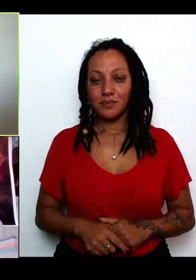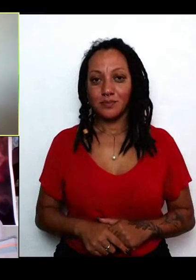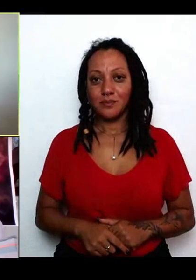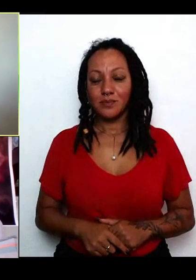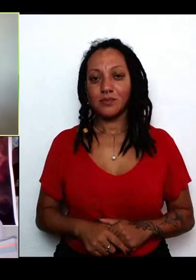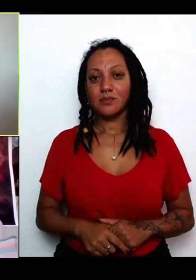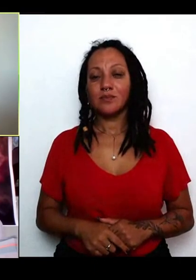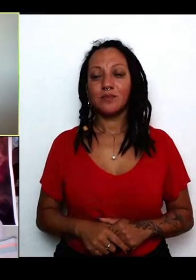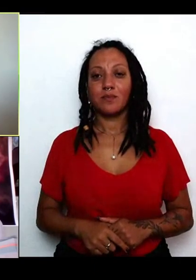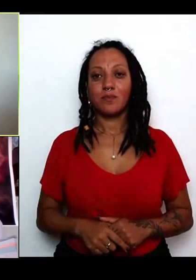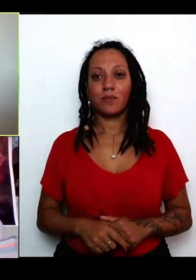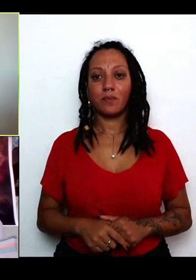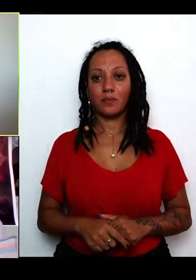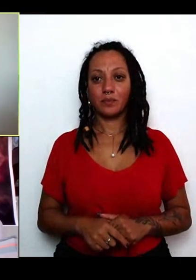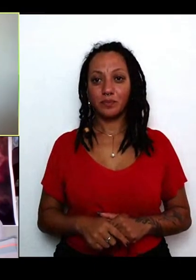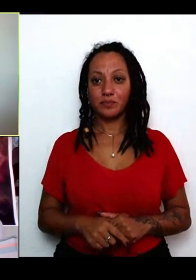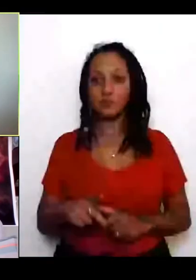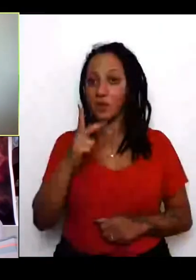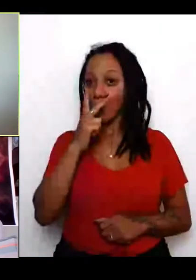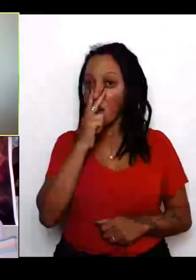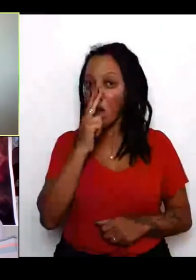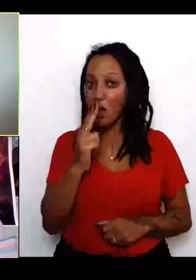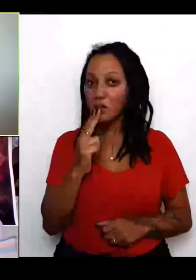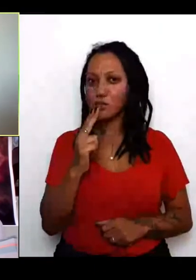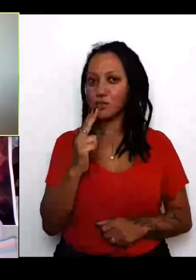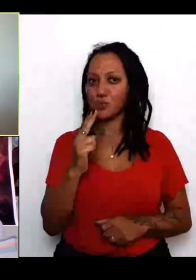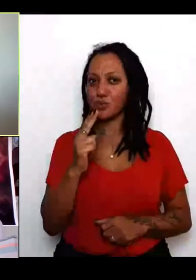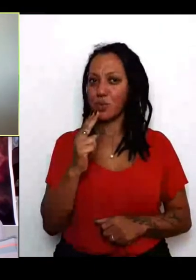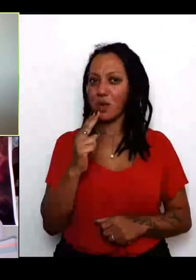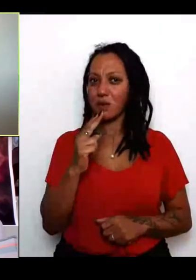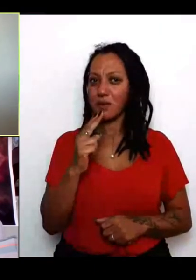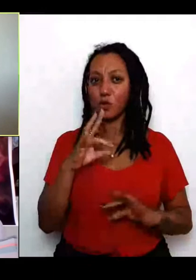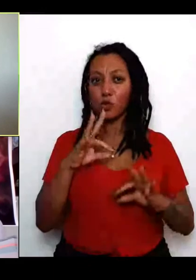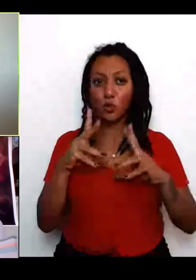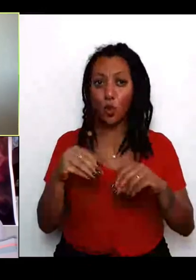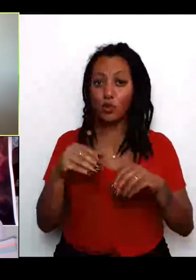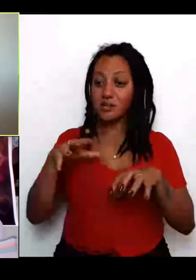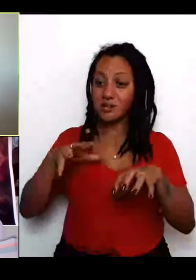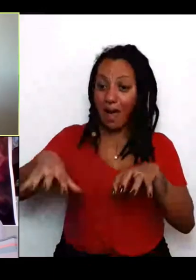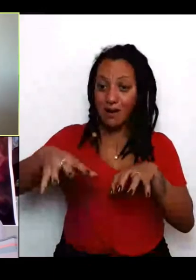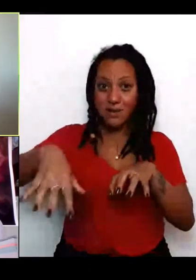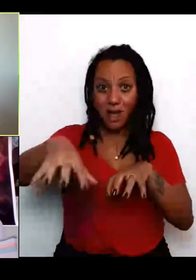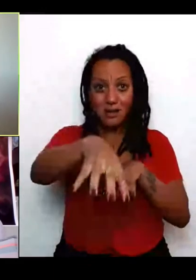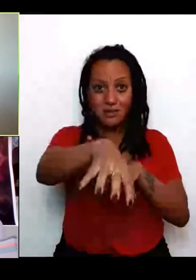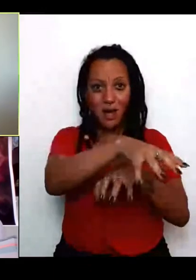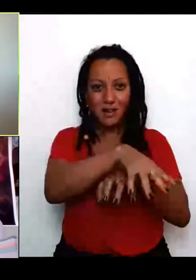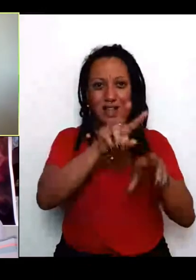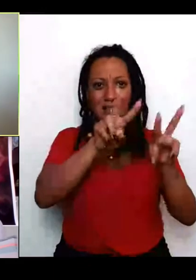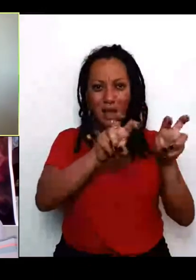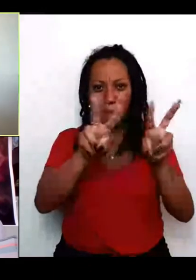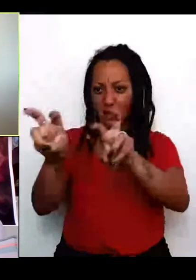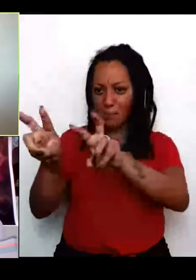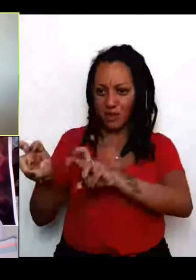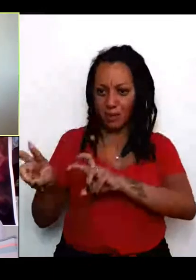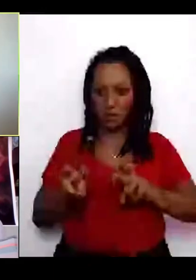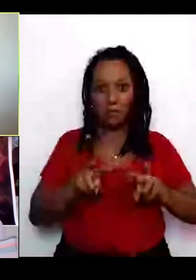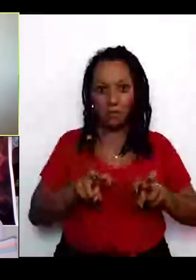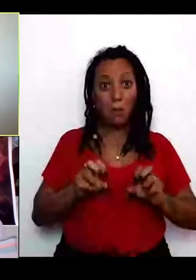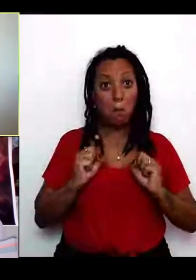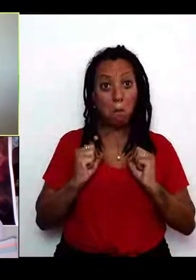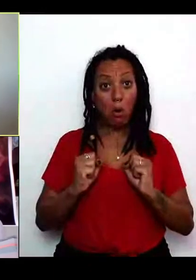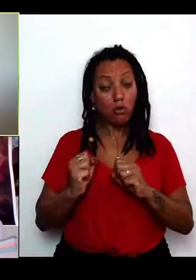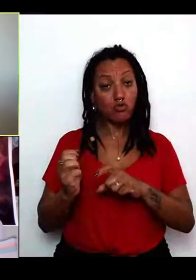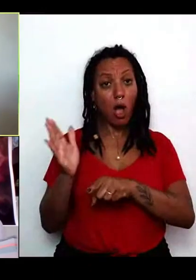can and needs to contribute to you know the largest crisis that the planet